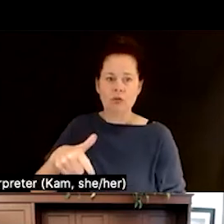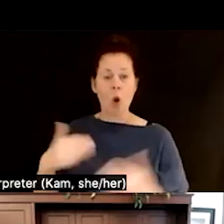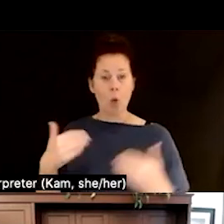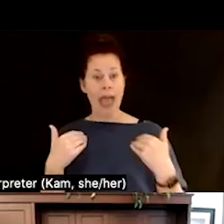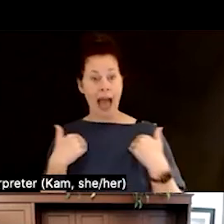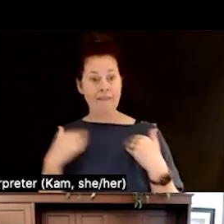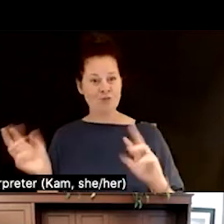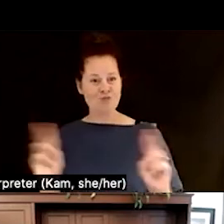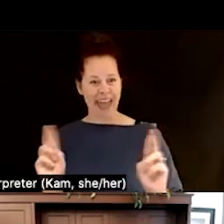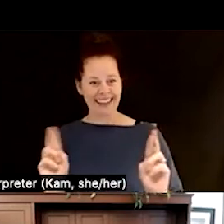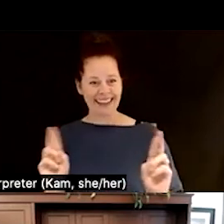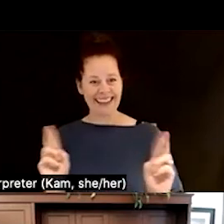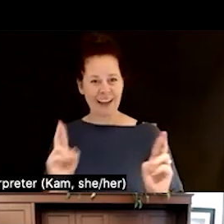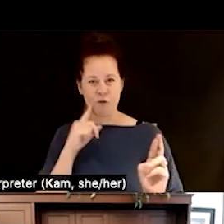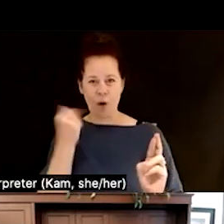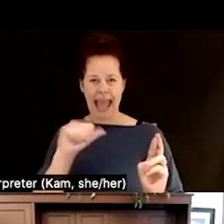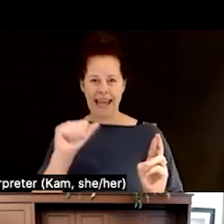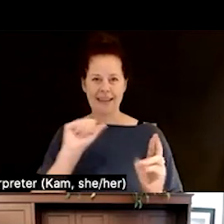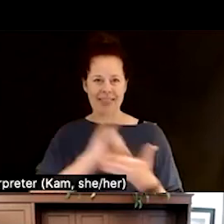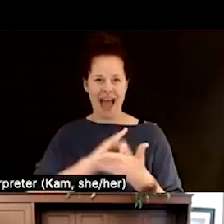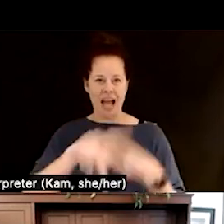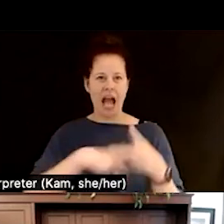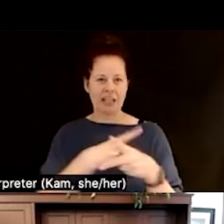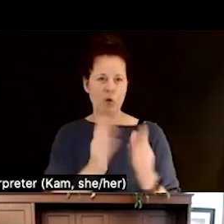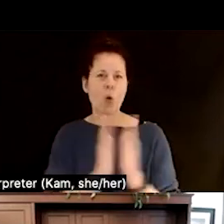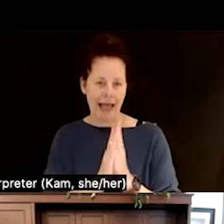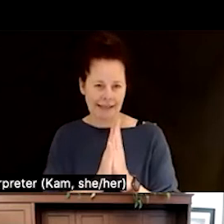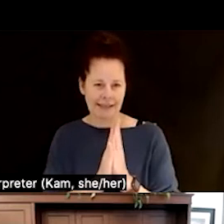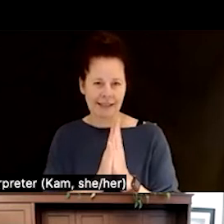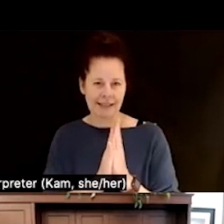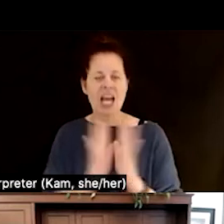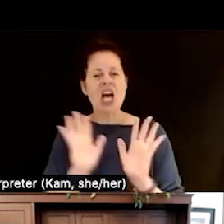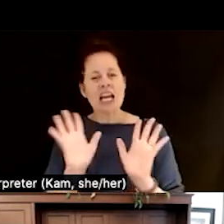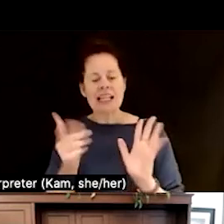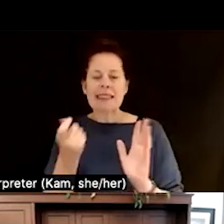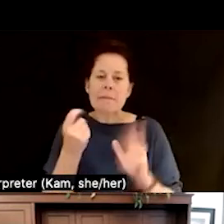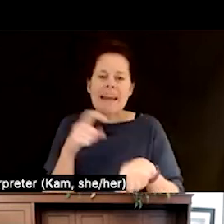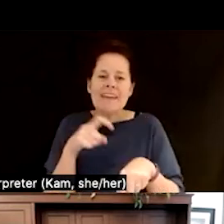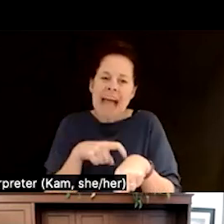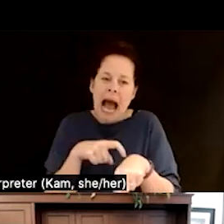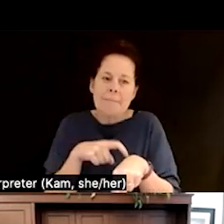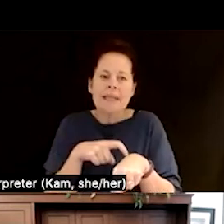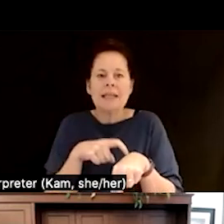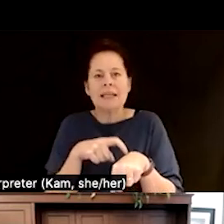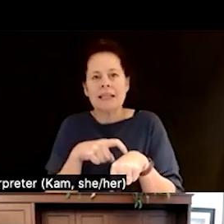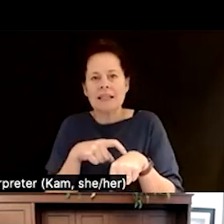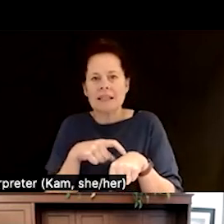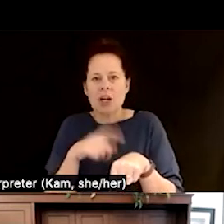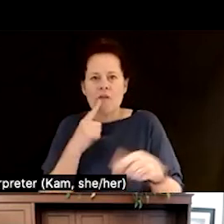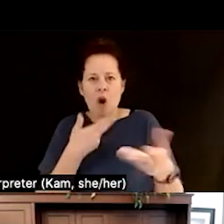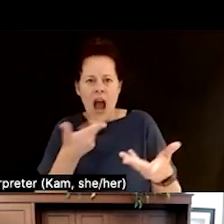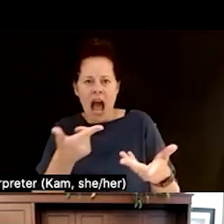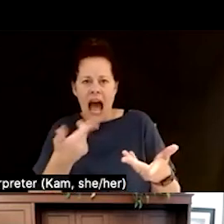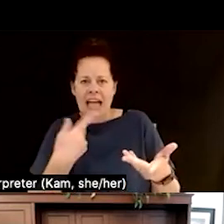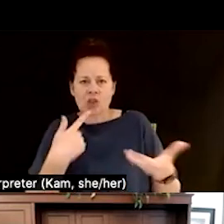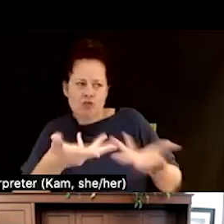for requests. It just requires a little bit of timing on understanding what the need is, and then we can provide